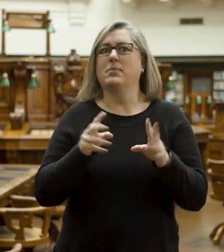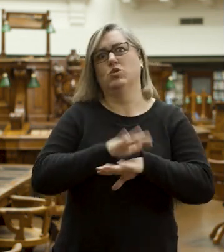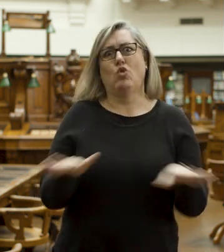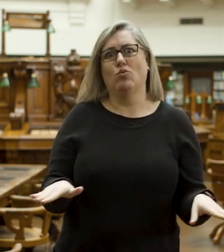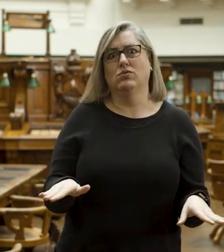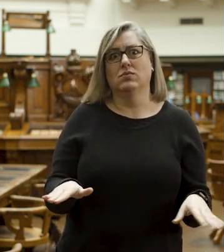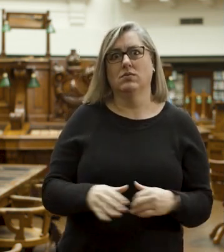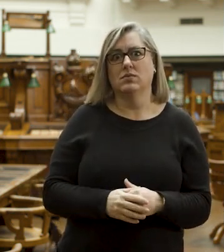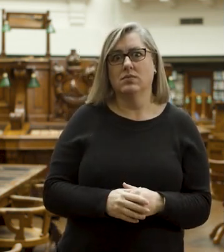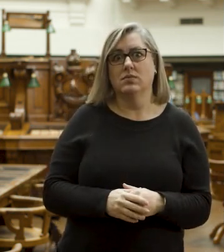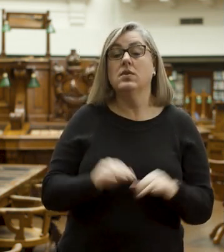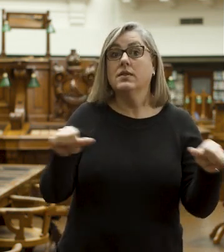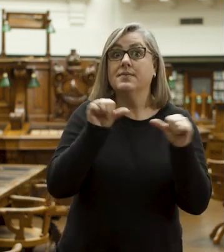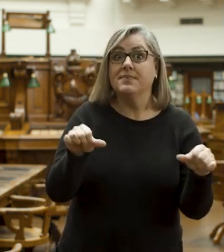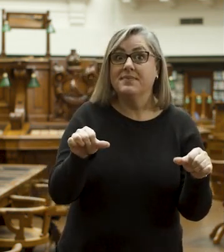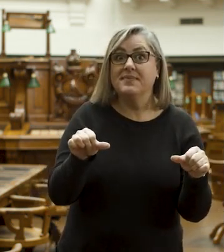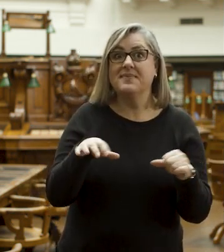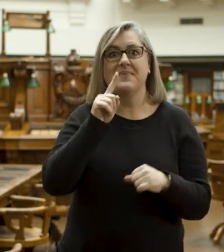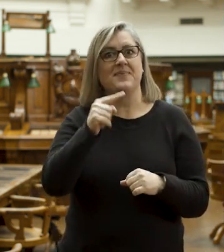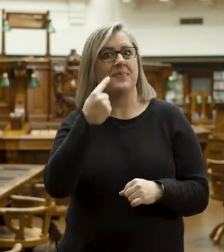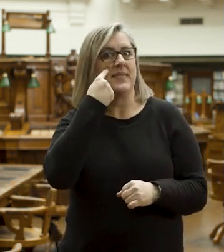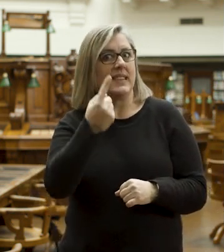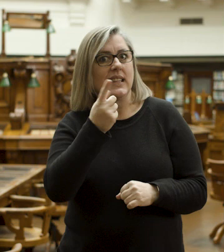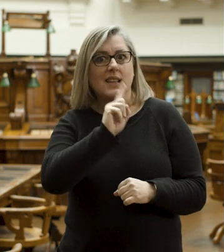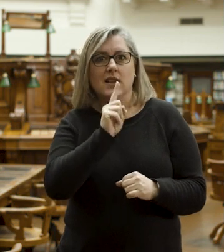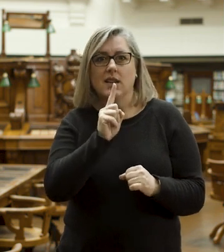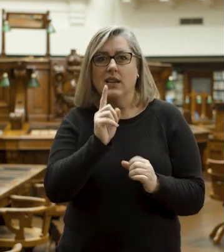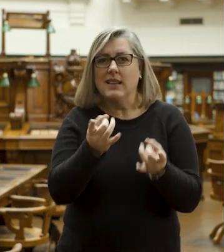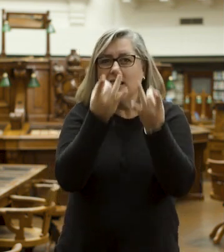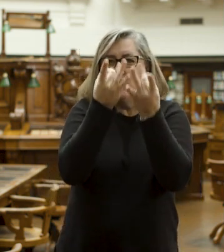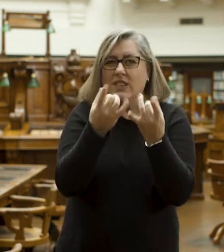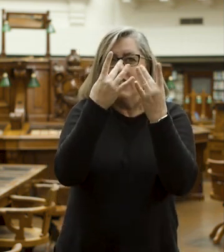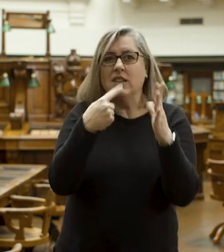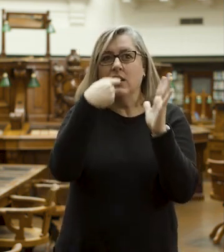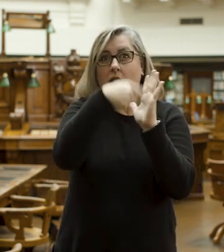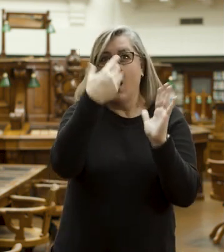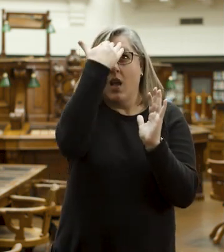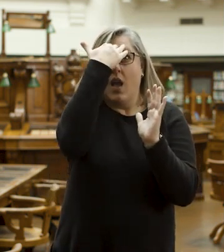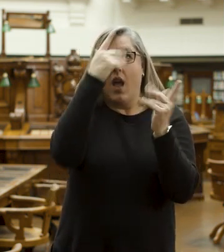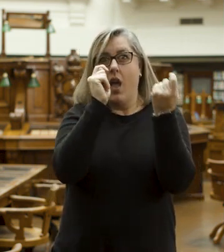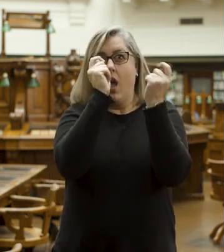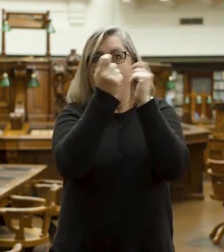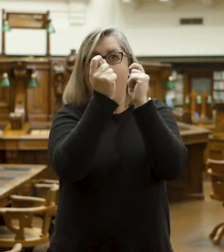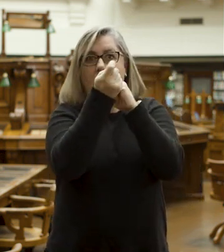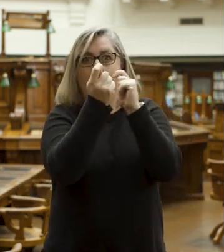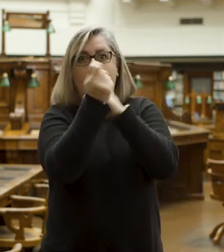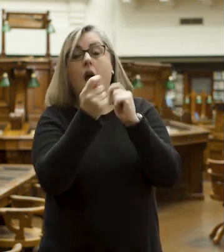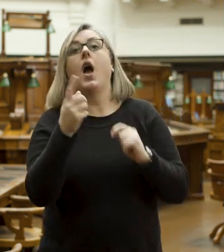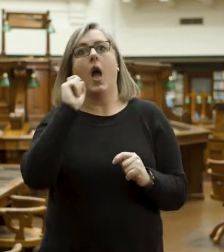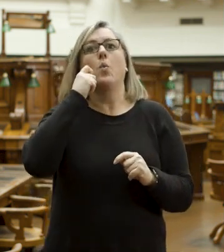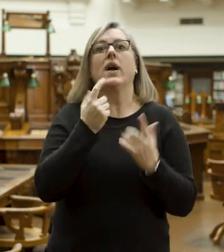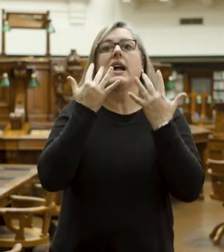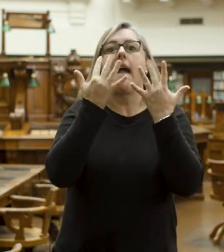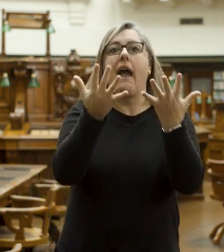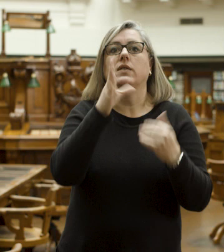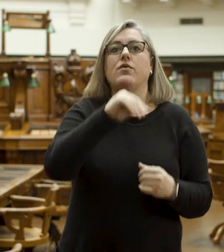do that. Okay. Now I think we've just about reached maximum neural adaptation. So I'm going to count down